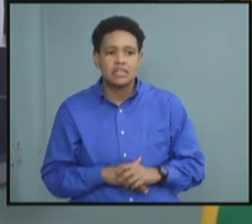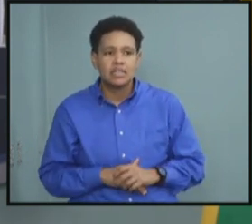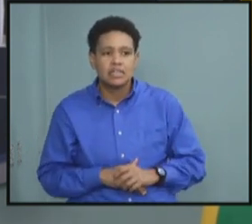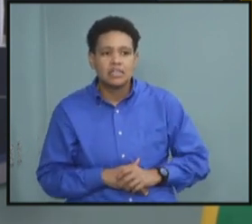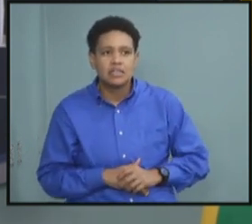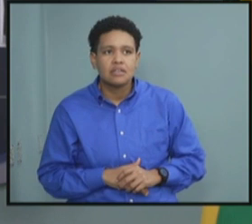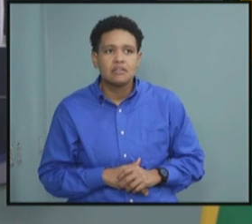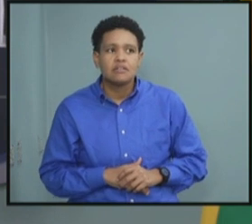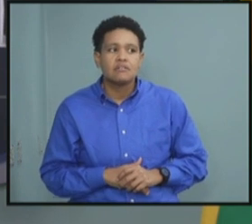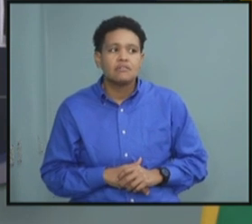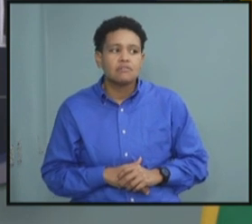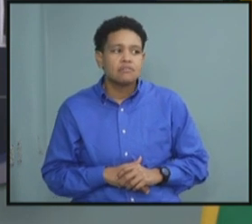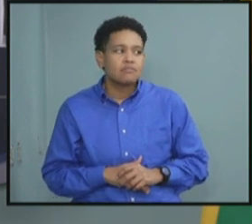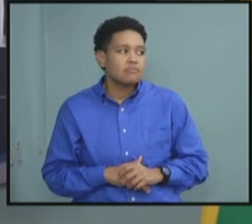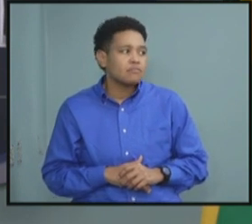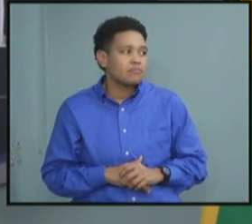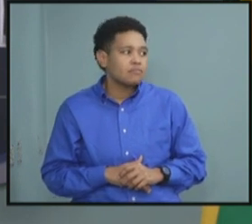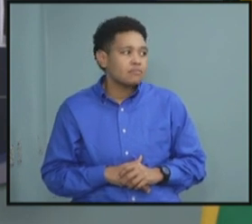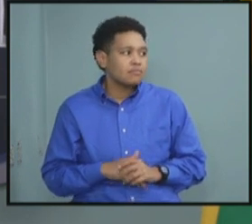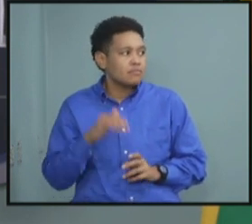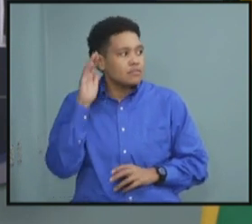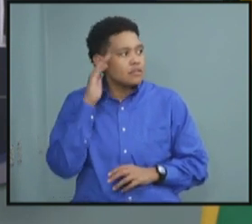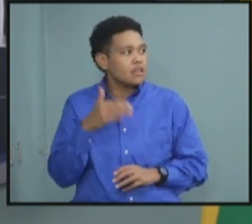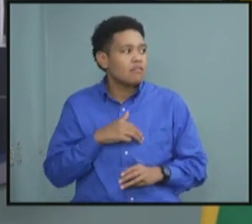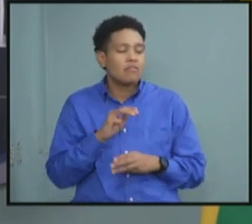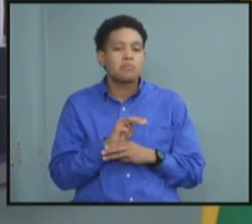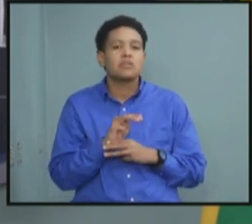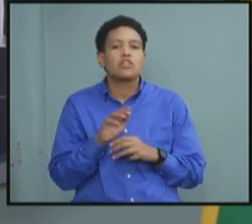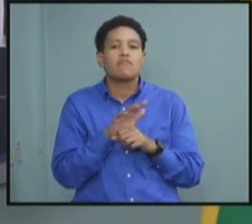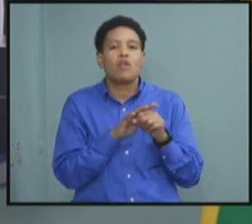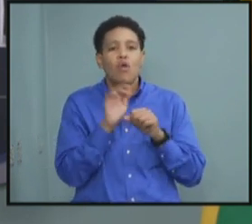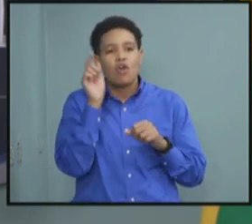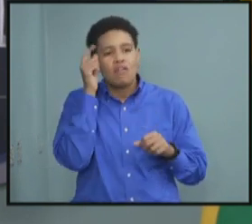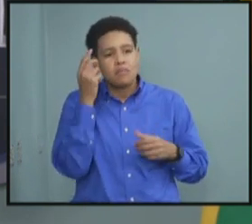I invite the Minister of Local Government to join us.